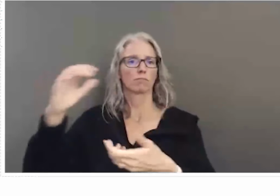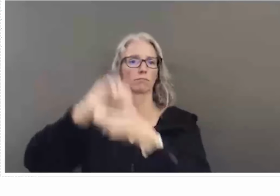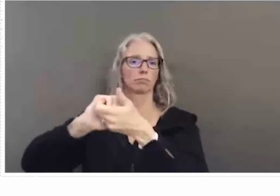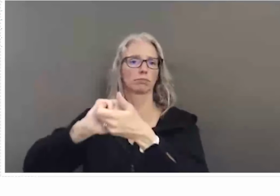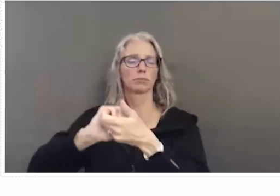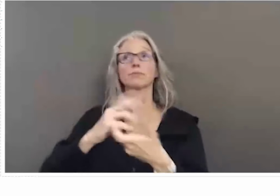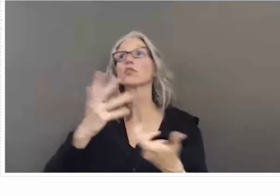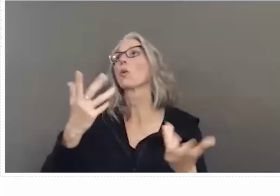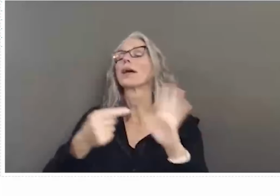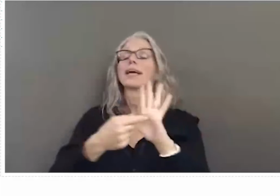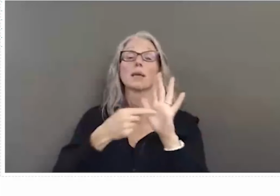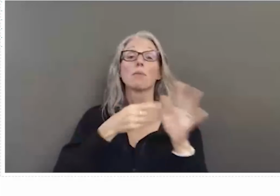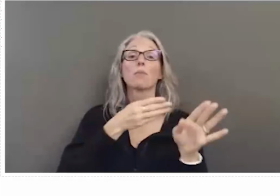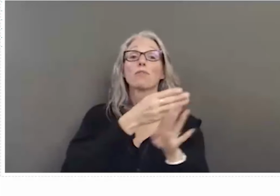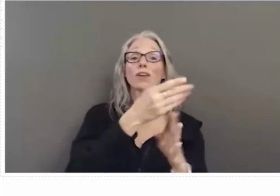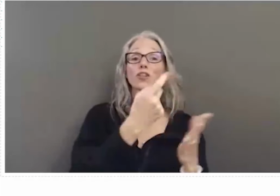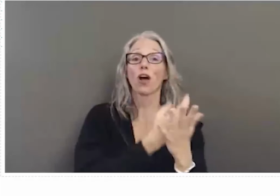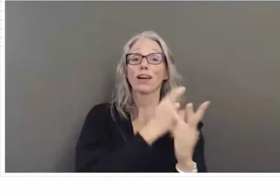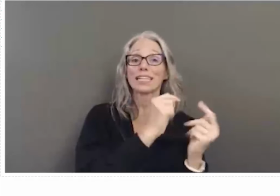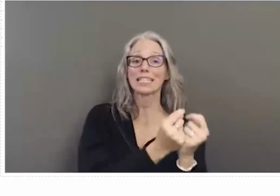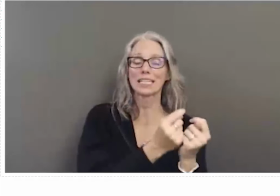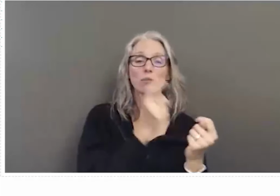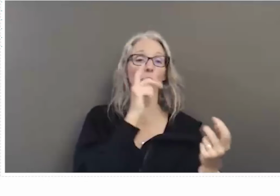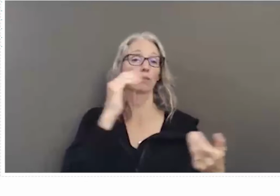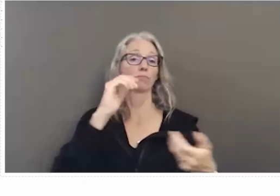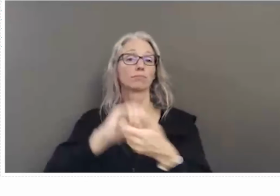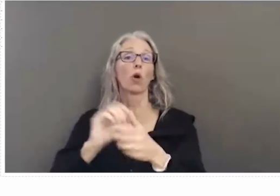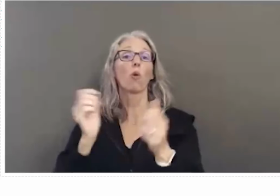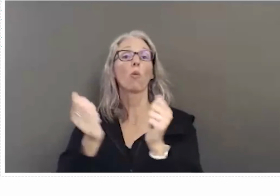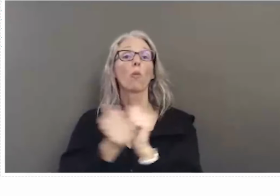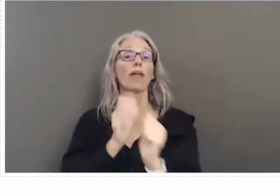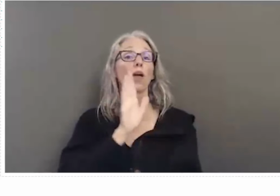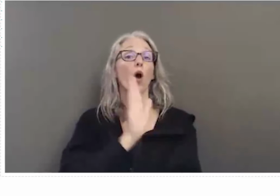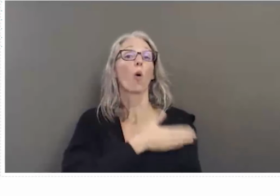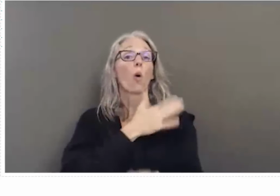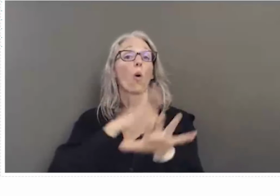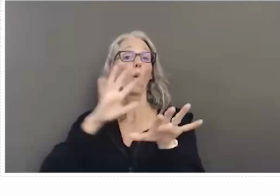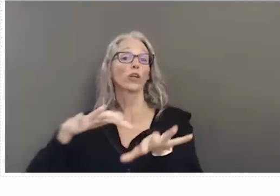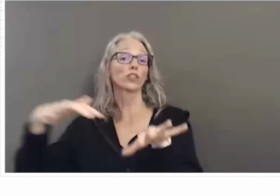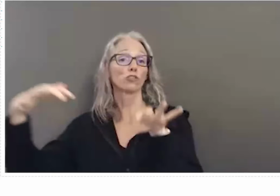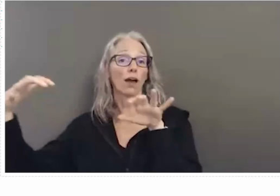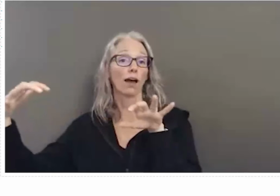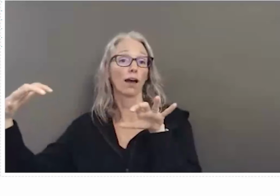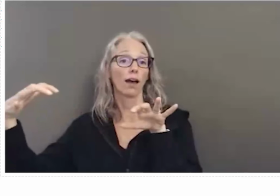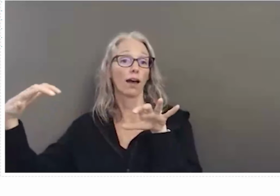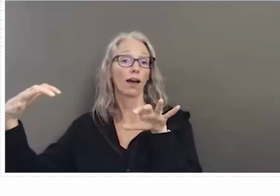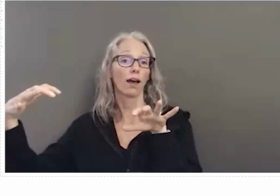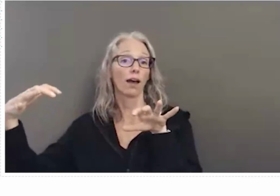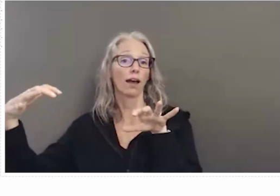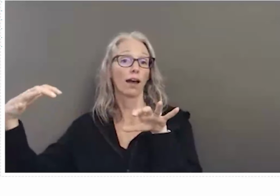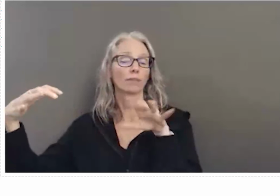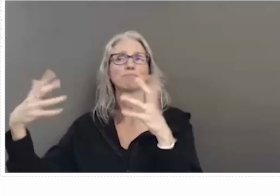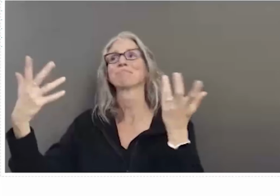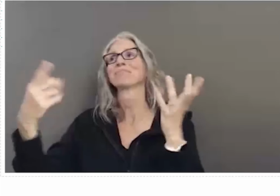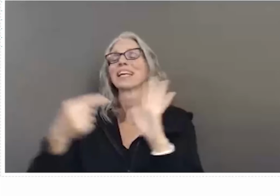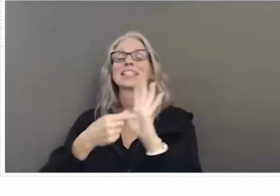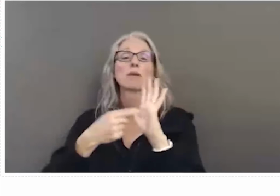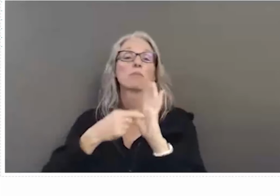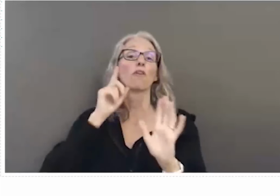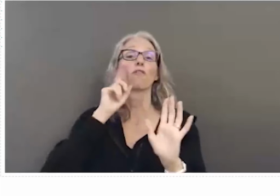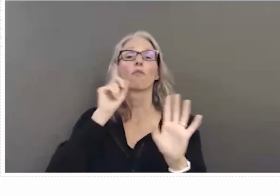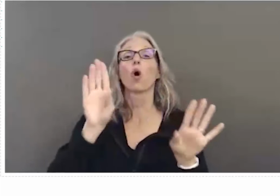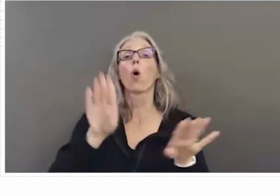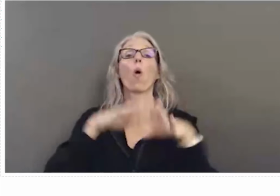merger with, let's say, an orchestra. And the activation will be to bring an orchestra that they support actually to do, let's say, the opening ceremony for a